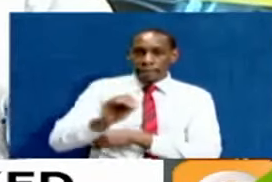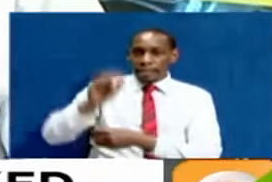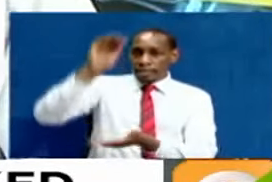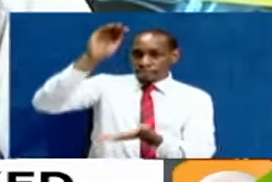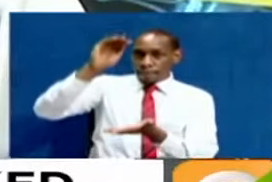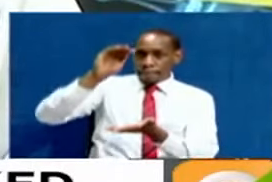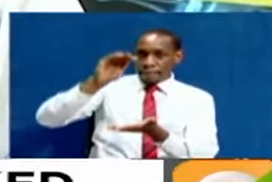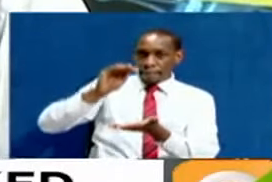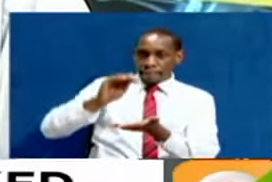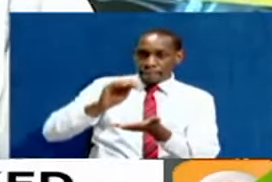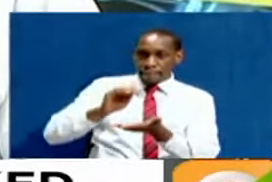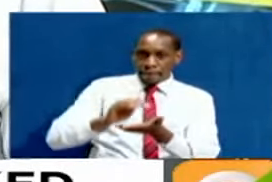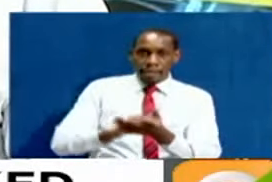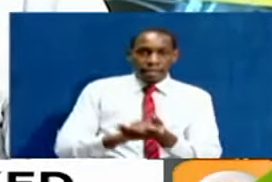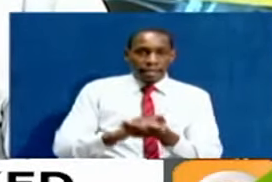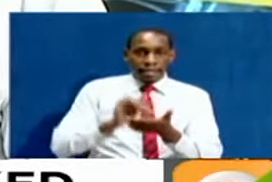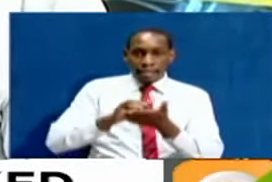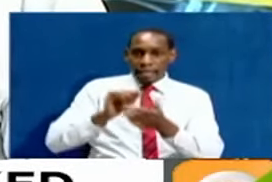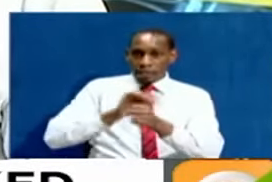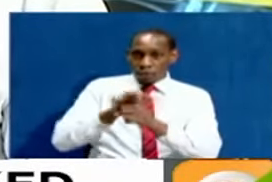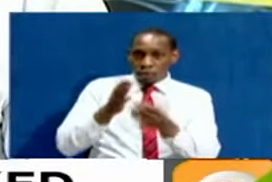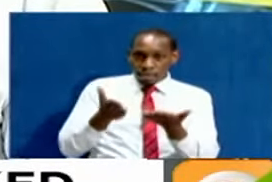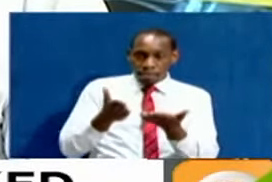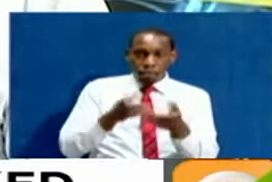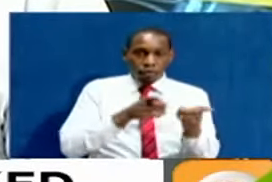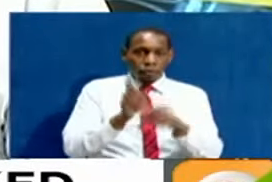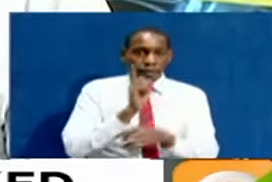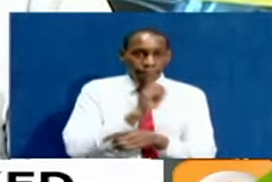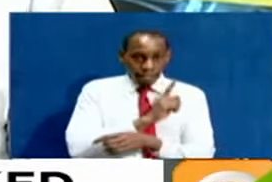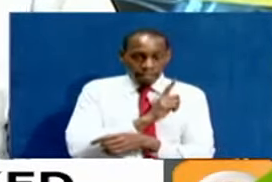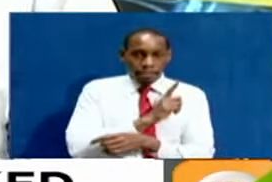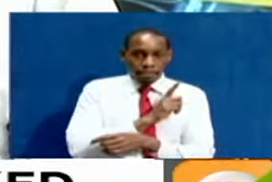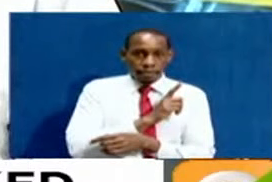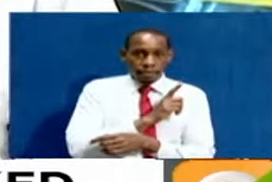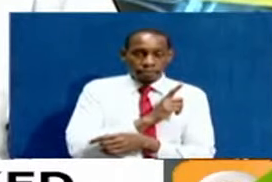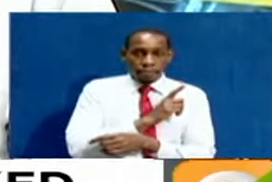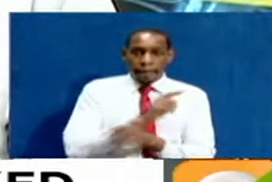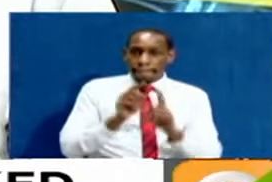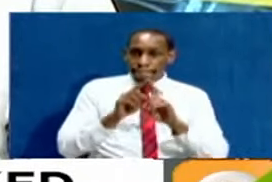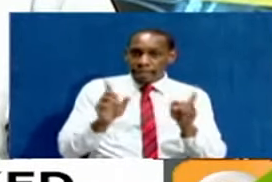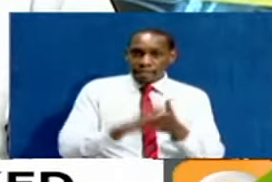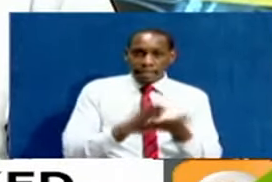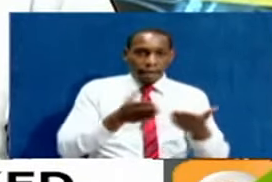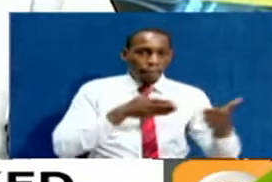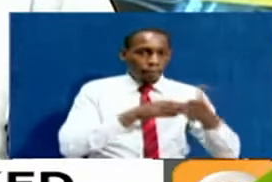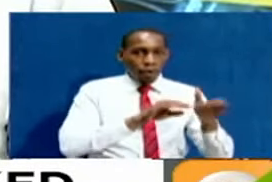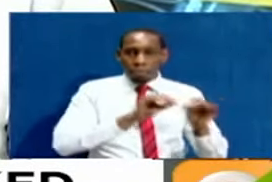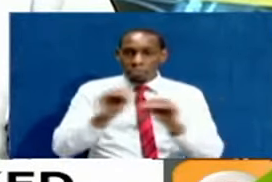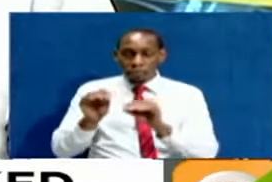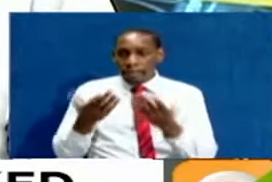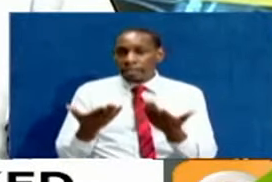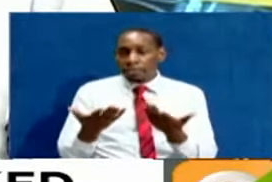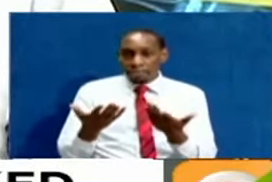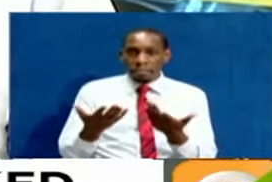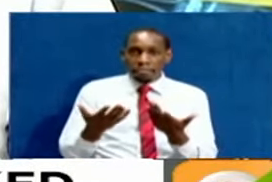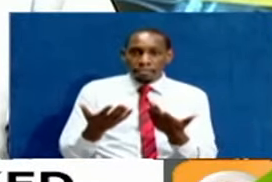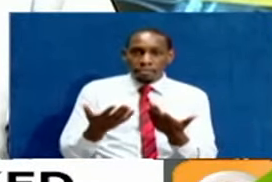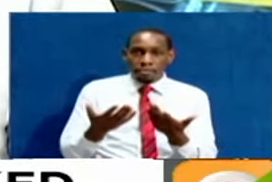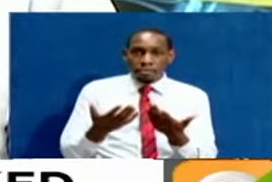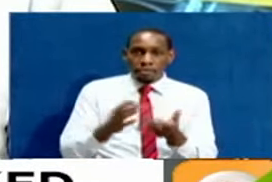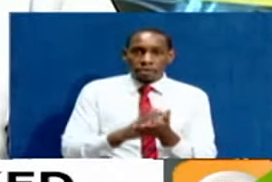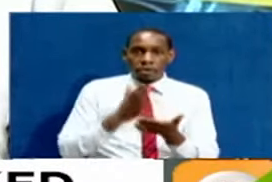down, that this virus is under control to some degree. But that lockdown itself came as